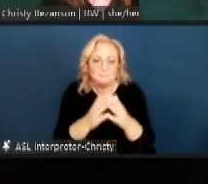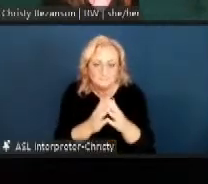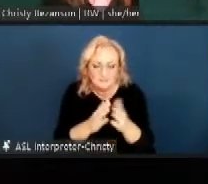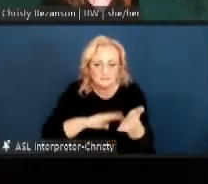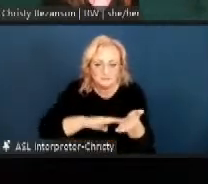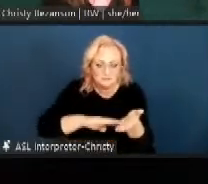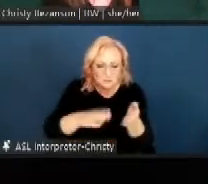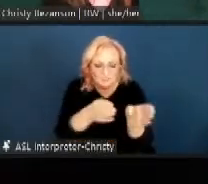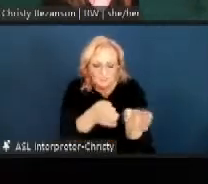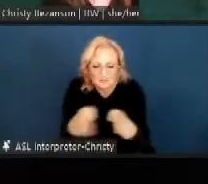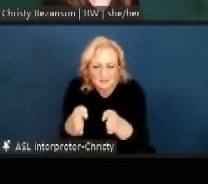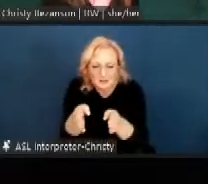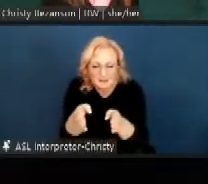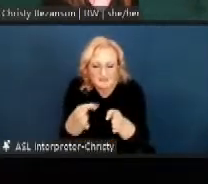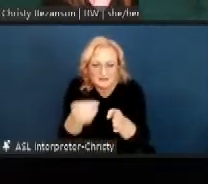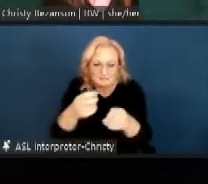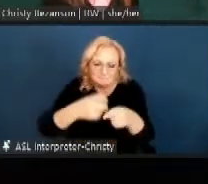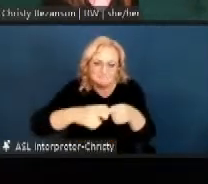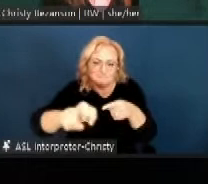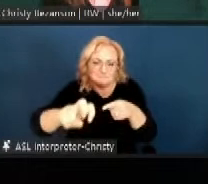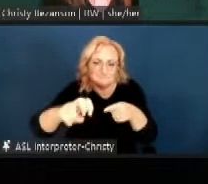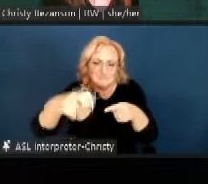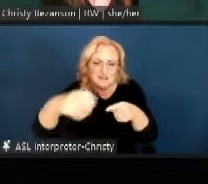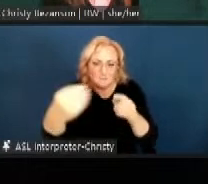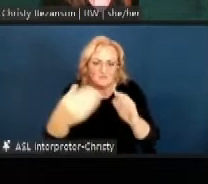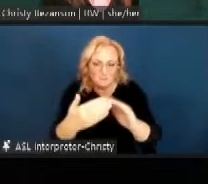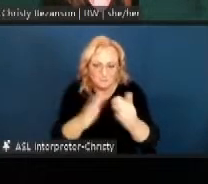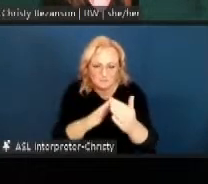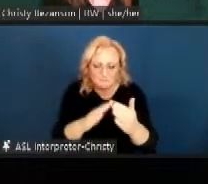into the community. So if you